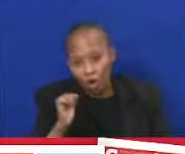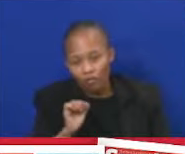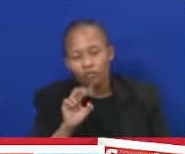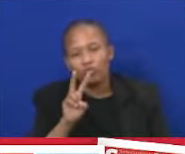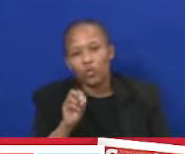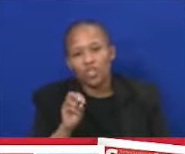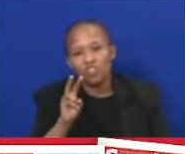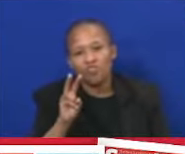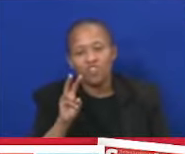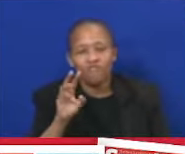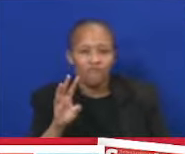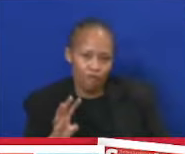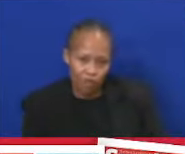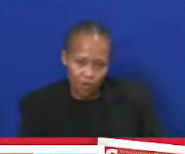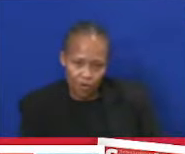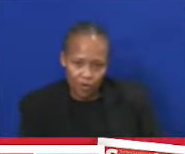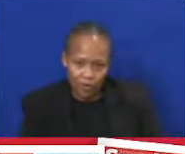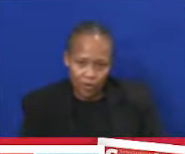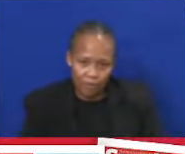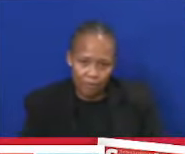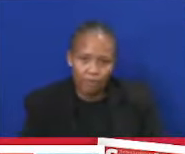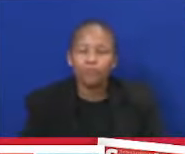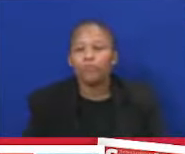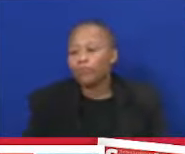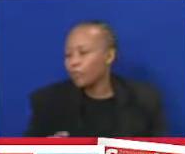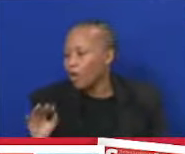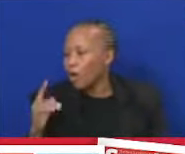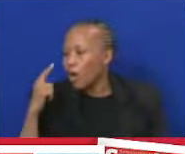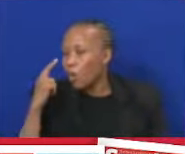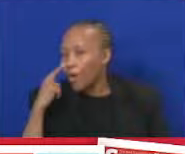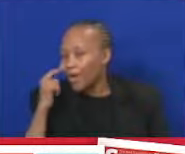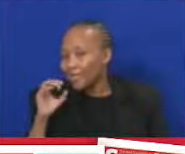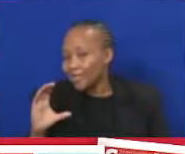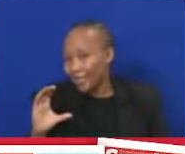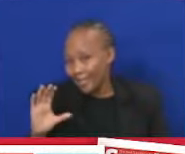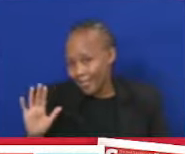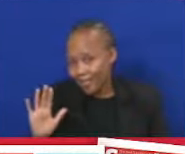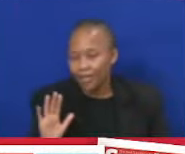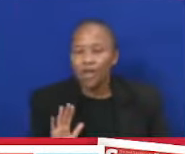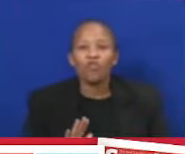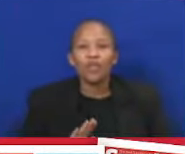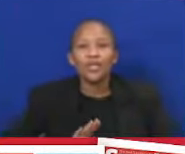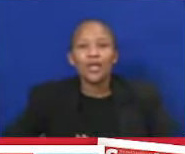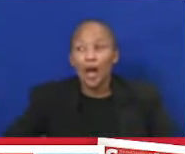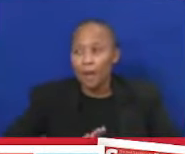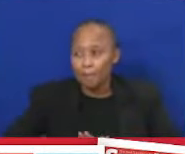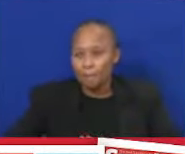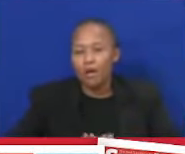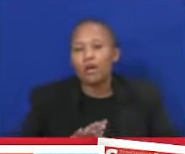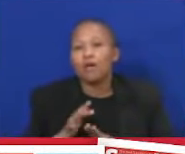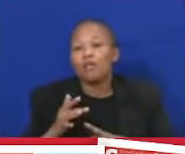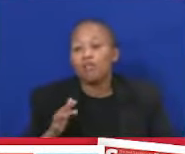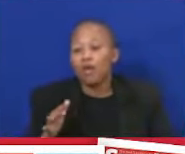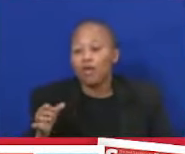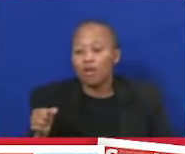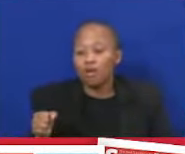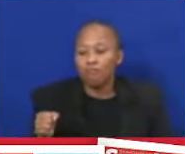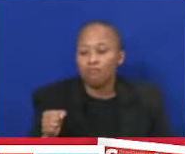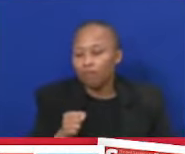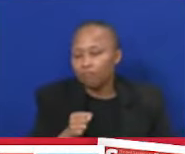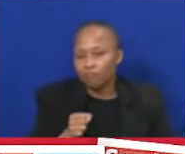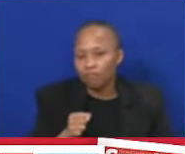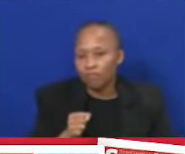Sorry. Witness C, when you were deployed to join GCI Ops in